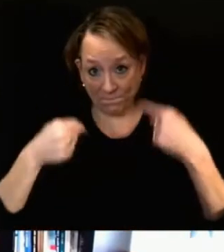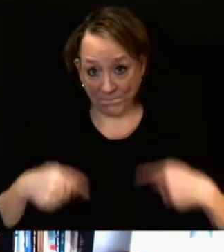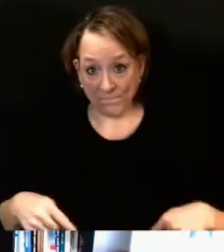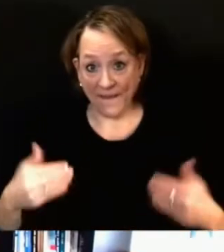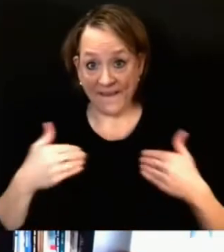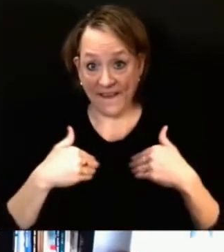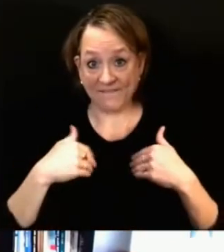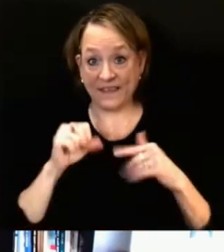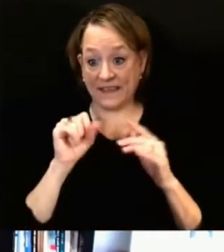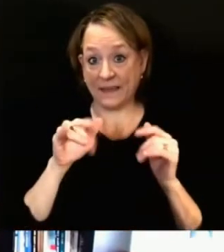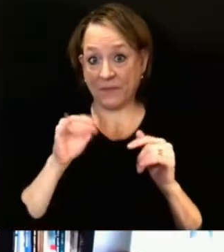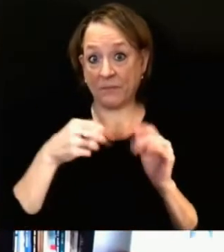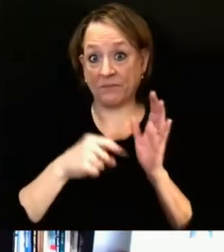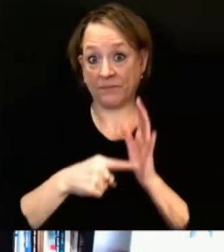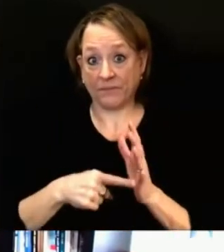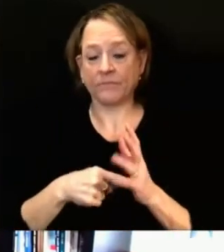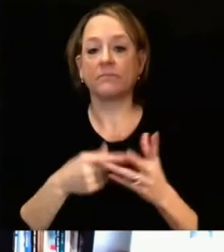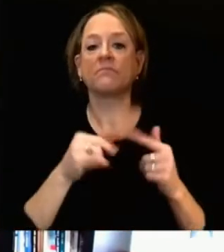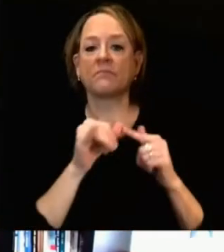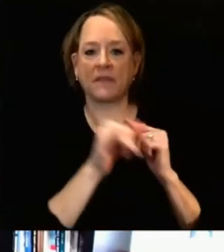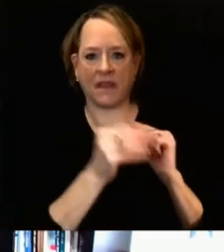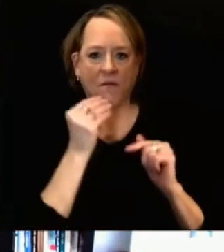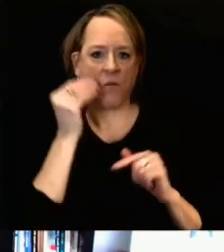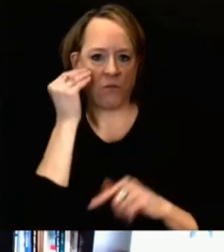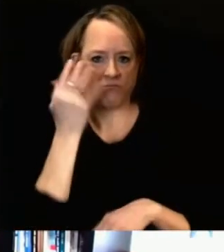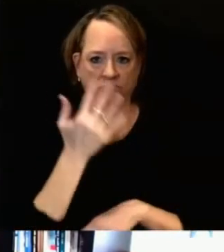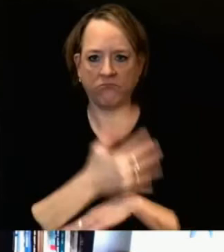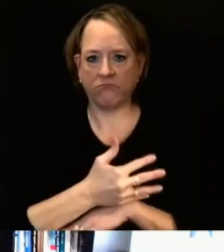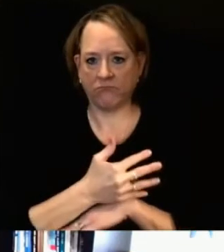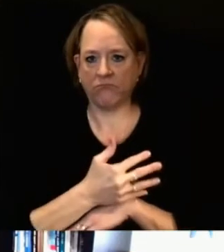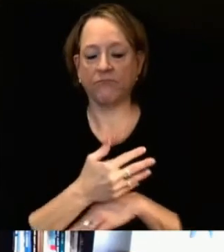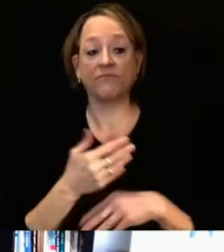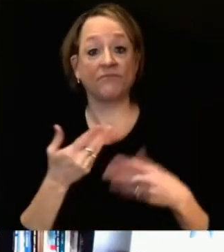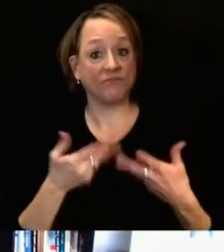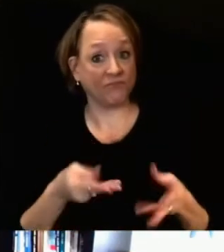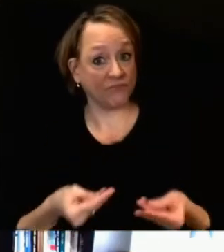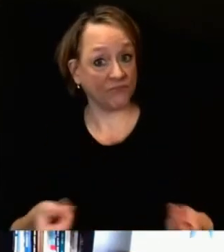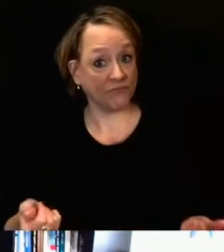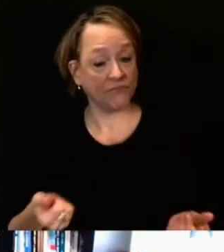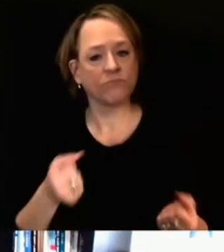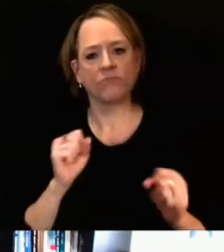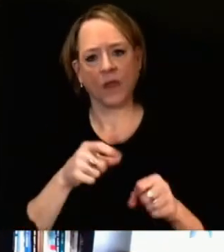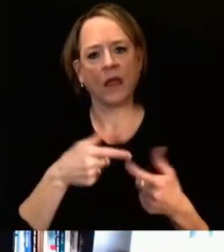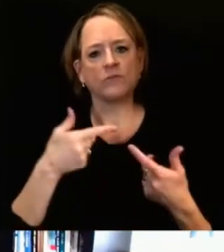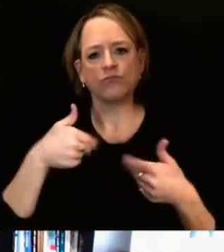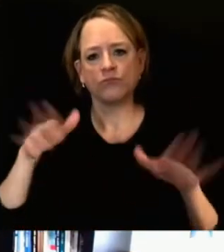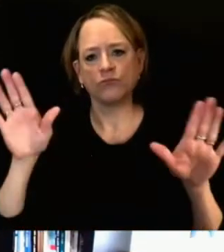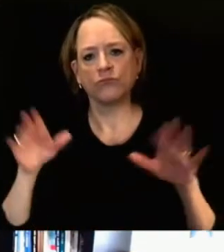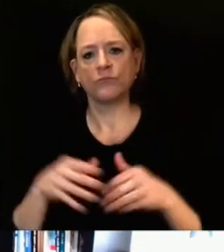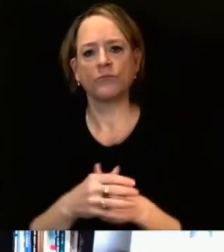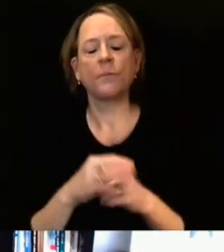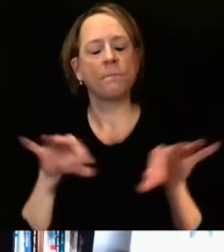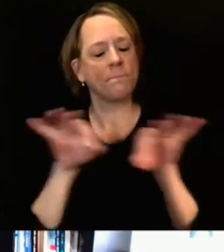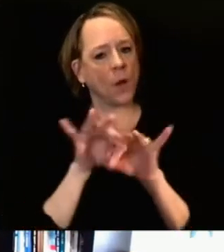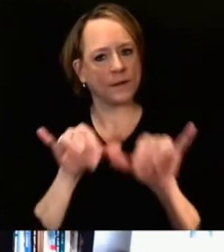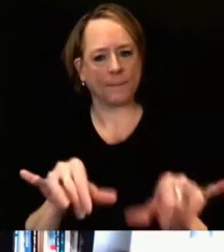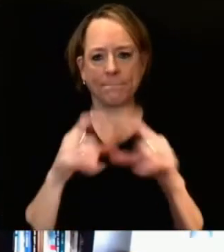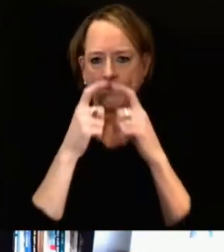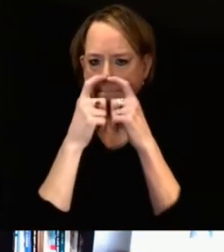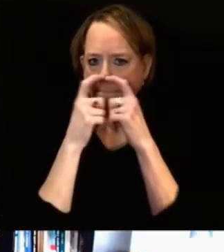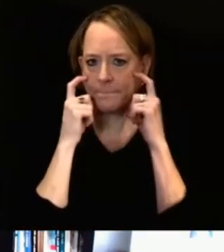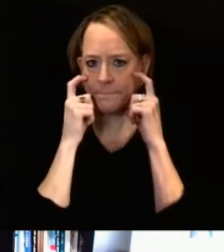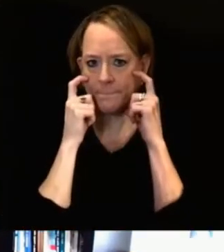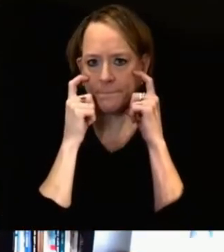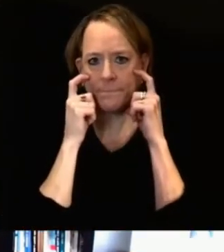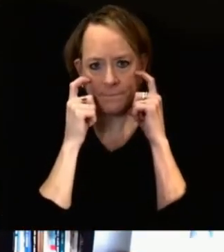You should also be sure to wear a mask around others for 5 more days. If you were exposed to someone with COVID-19 and are